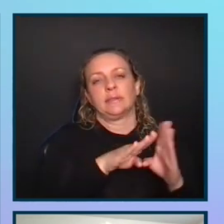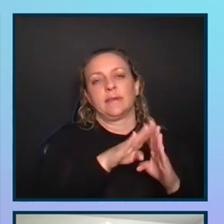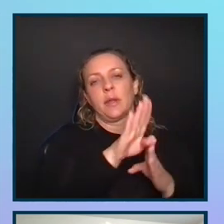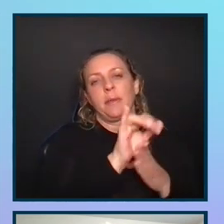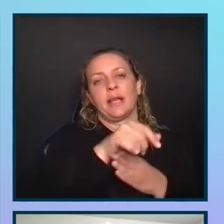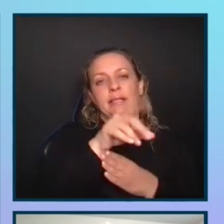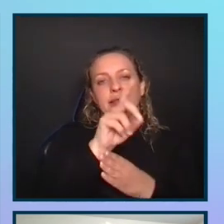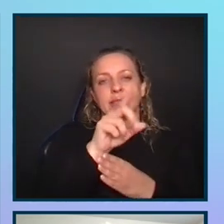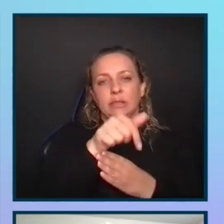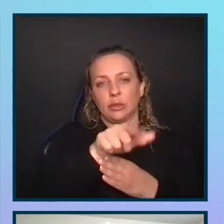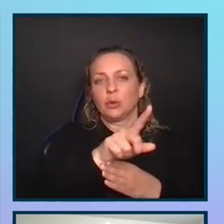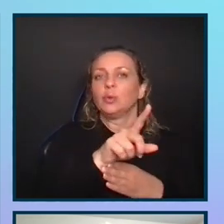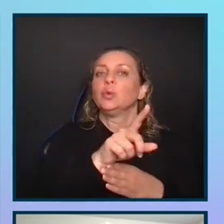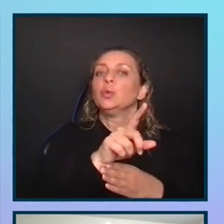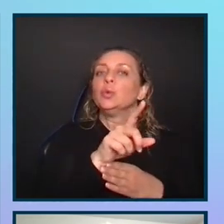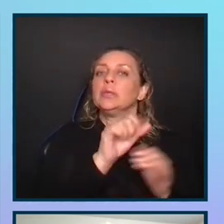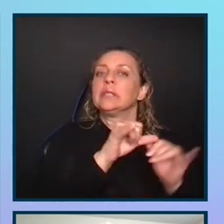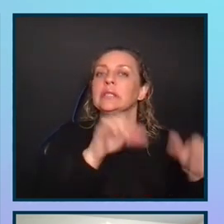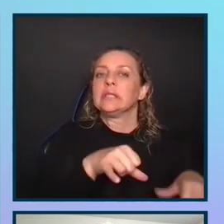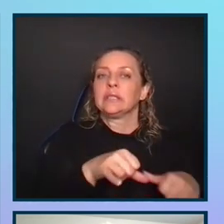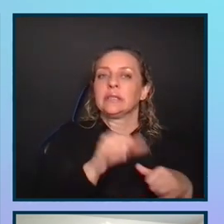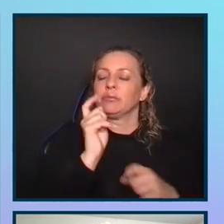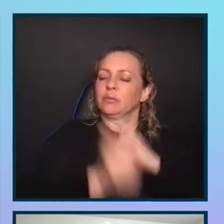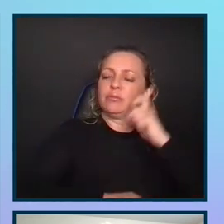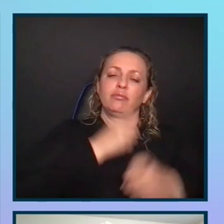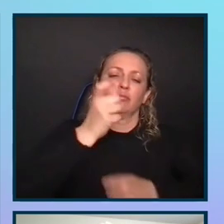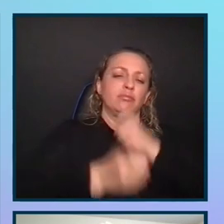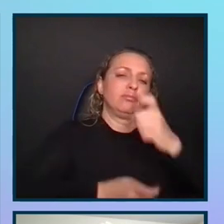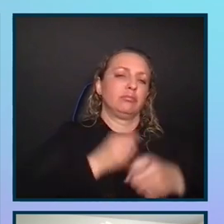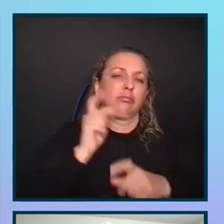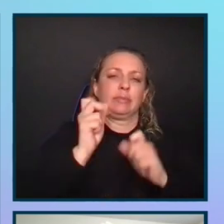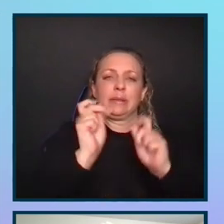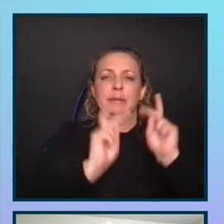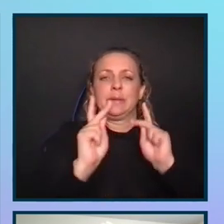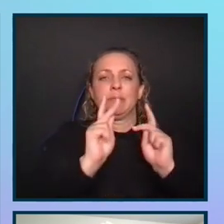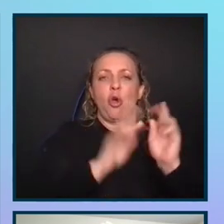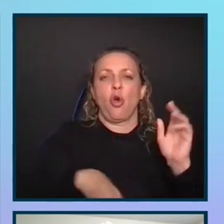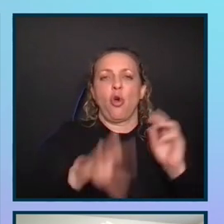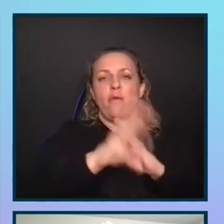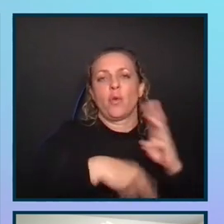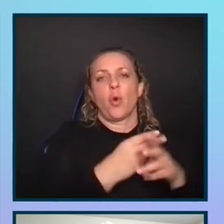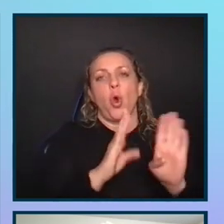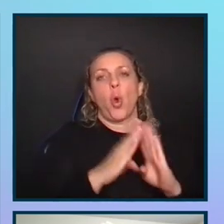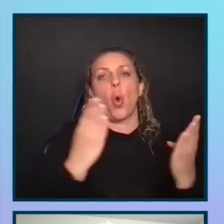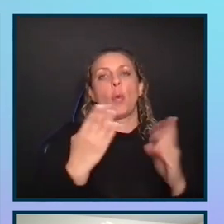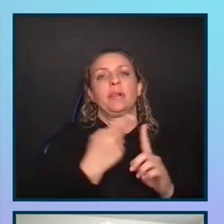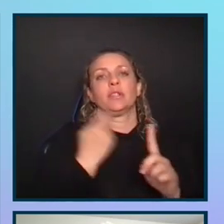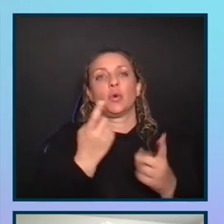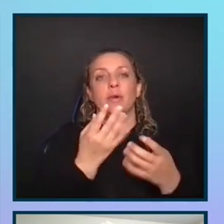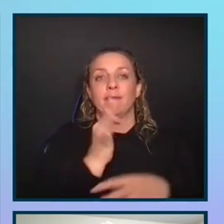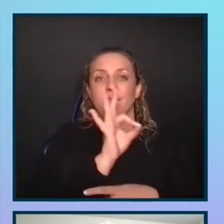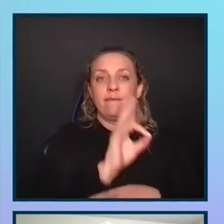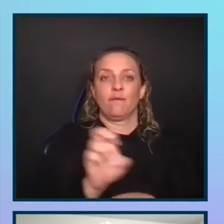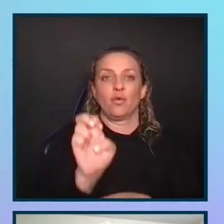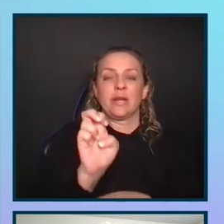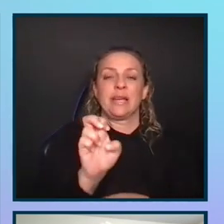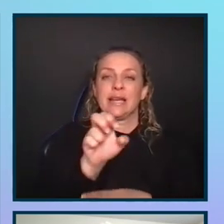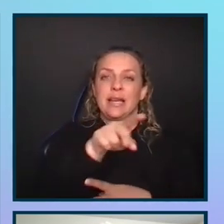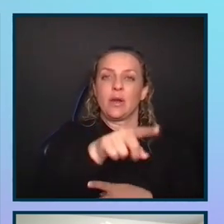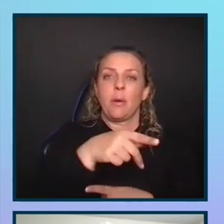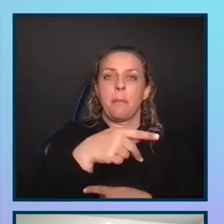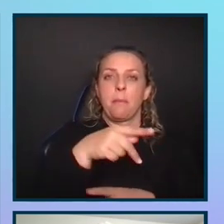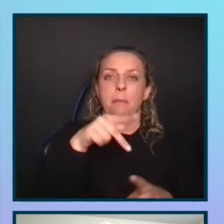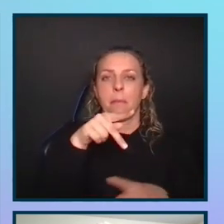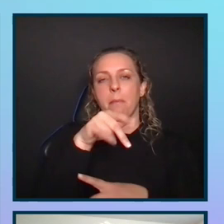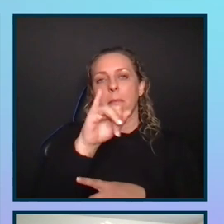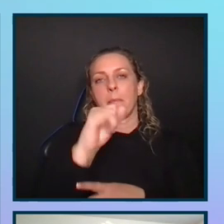it's gotten a lot of contributions from all over the world. It is open source. It's free. It's a browser plugin, and I'm just